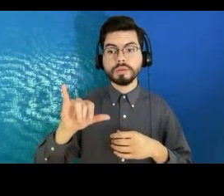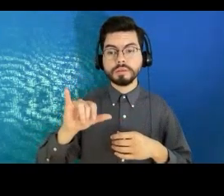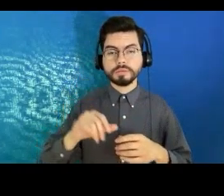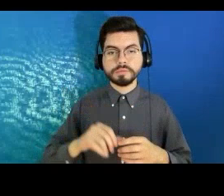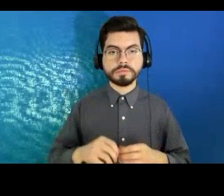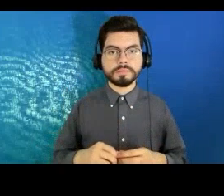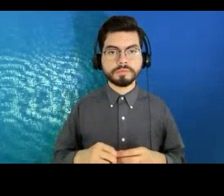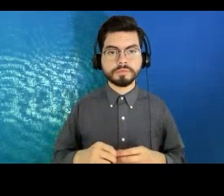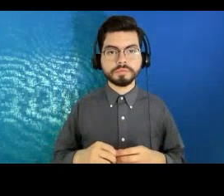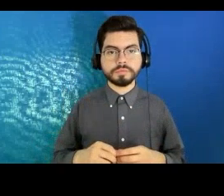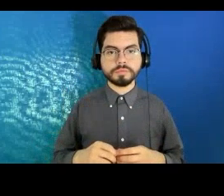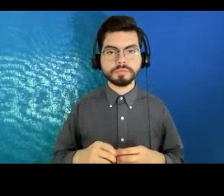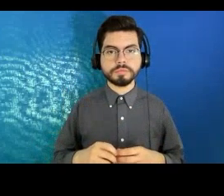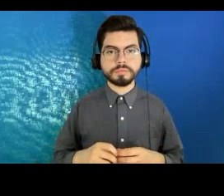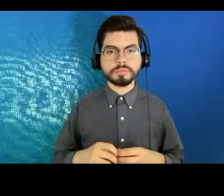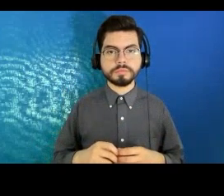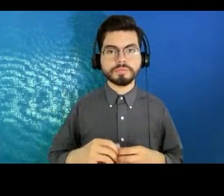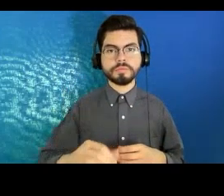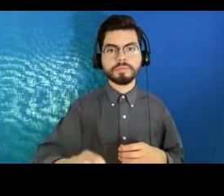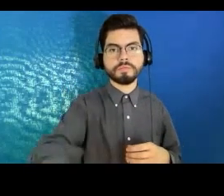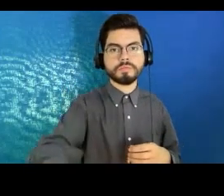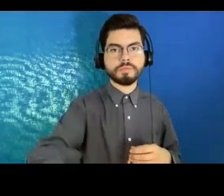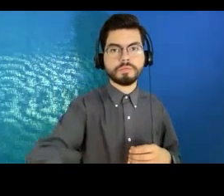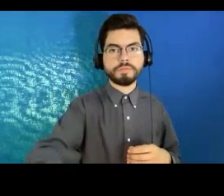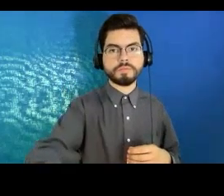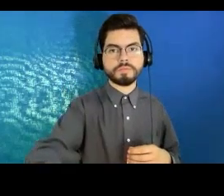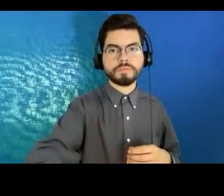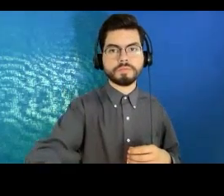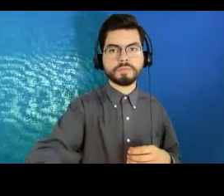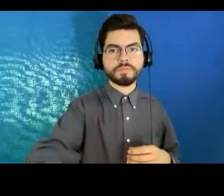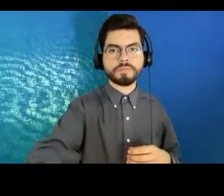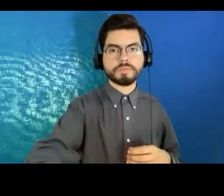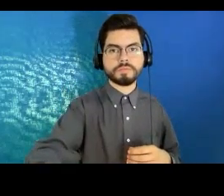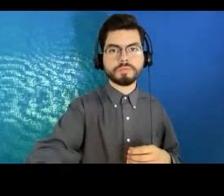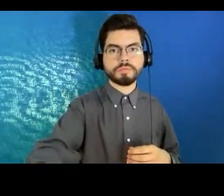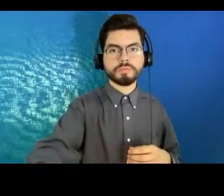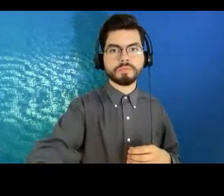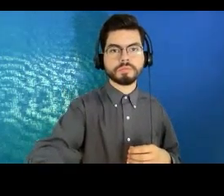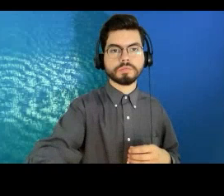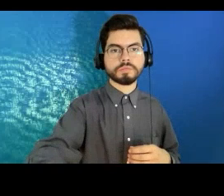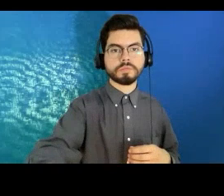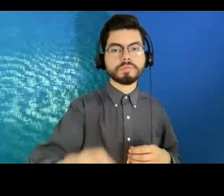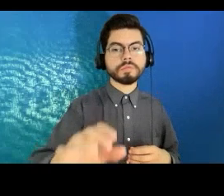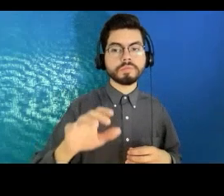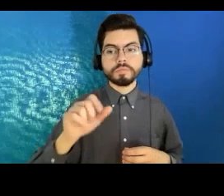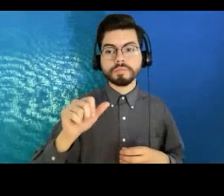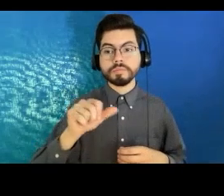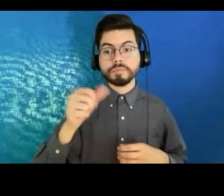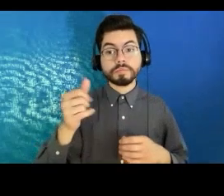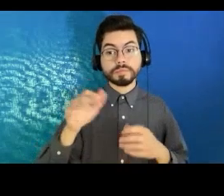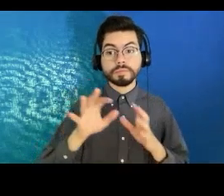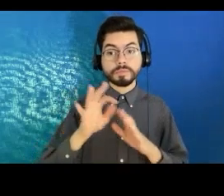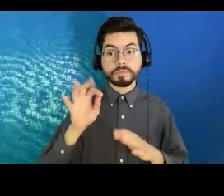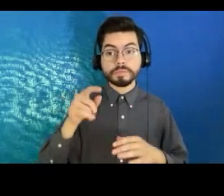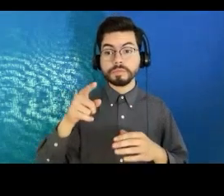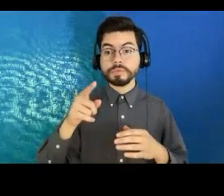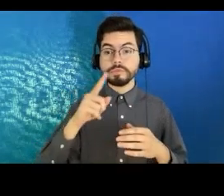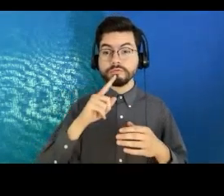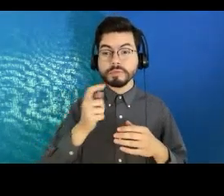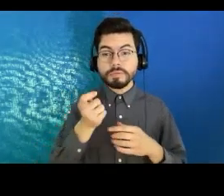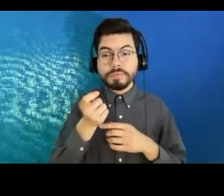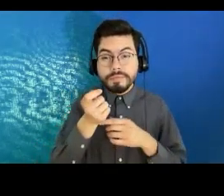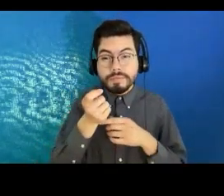And so then we also, in addition to finding new things growing in the park, we found that a lot of the tiny, tiny